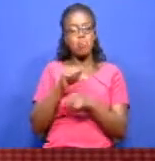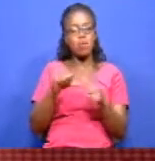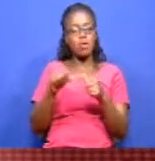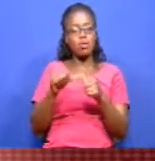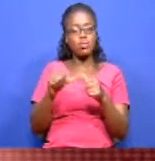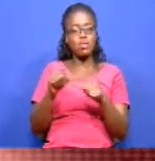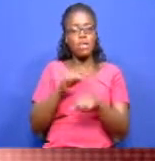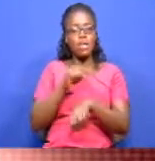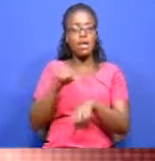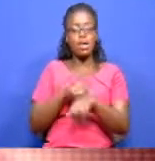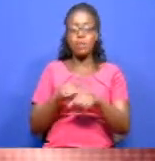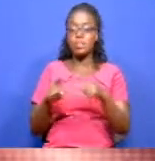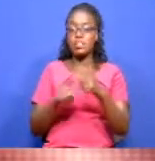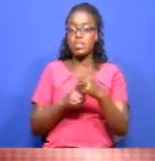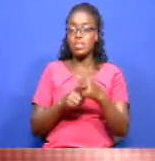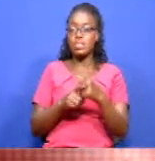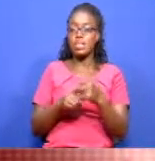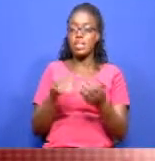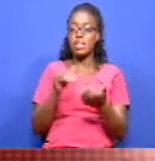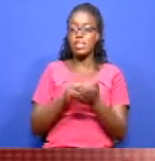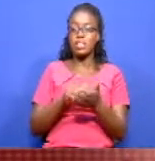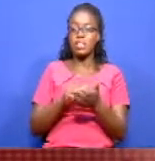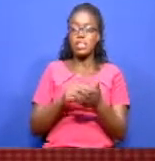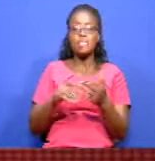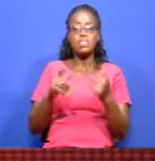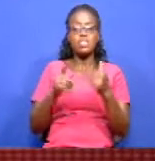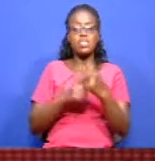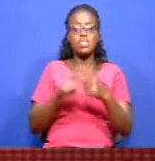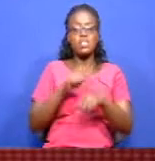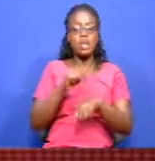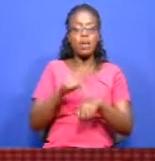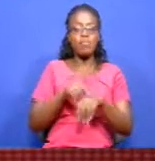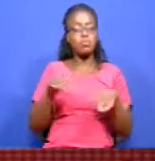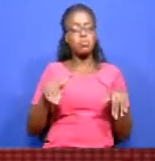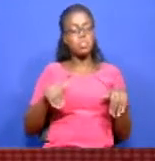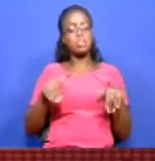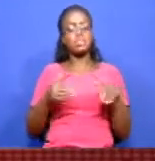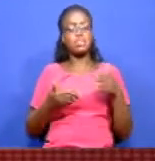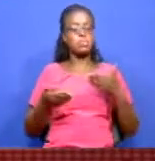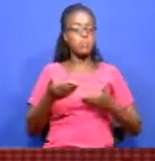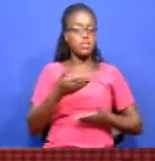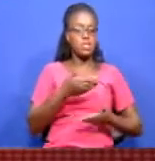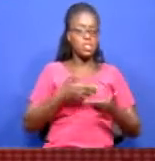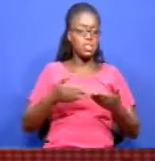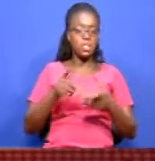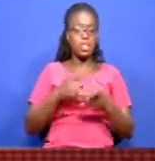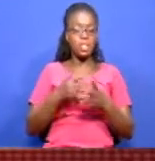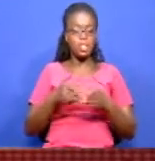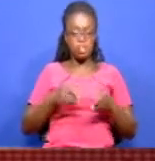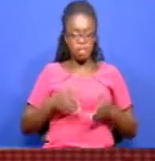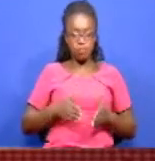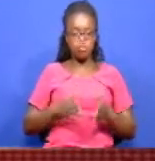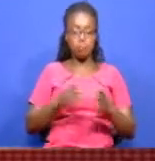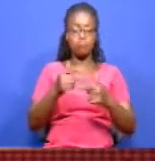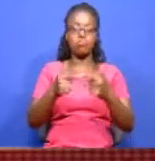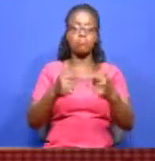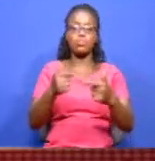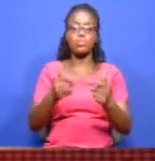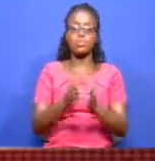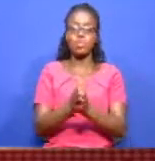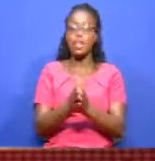need for holding area, 6 hours of waiting, no mingling, then we allow you to proceed. So as we walk around the issue